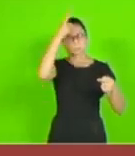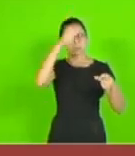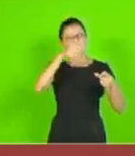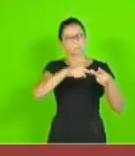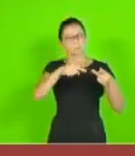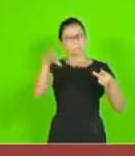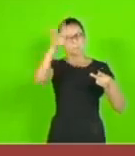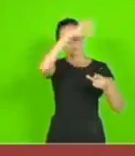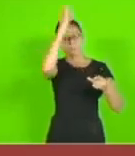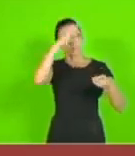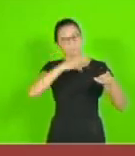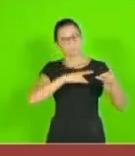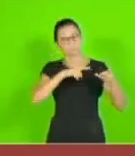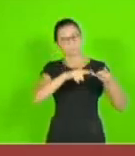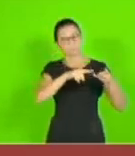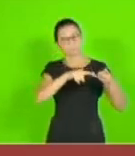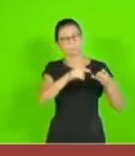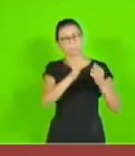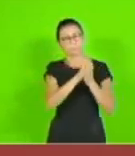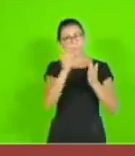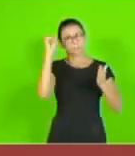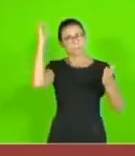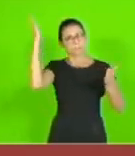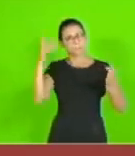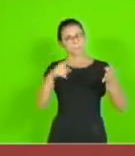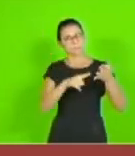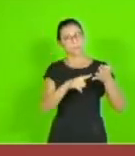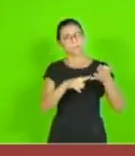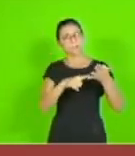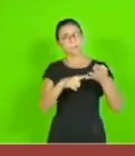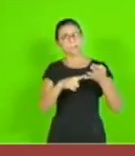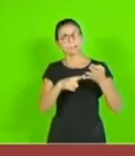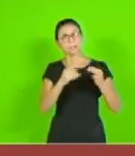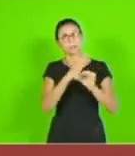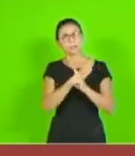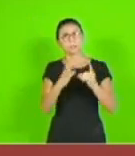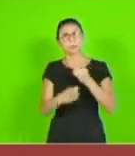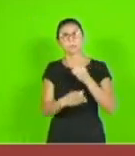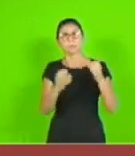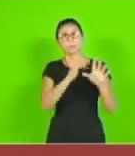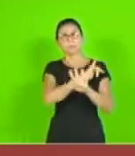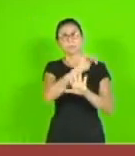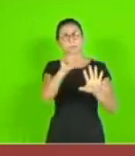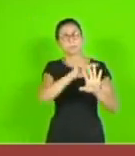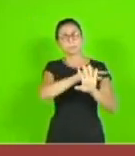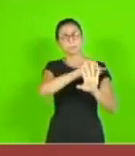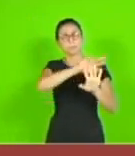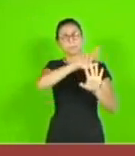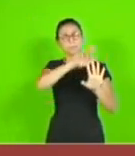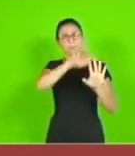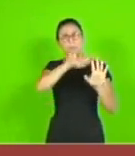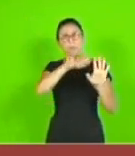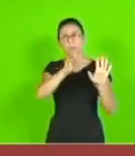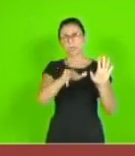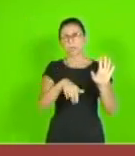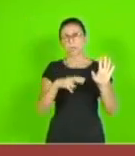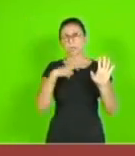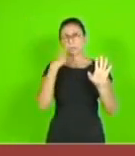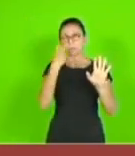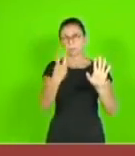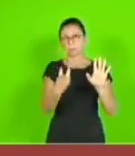the gifts. They know the revealed word, the prophetic service. They have the pleading for the blood of